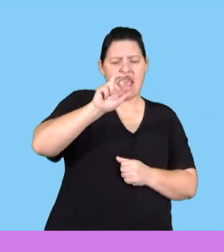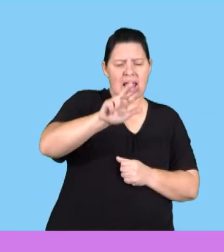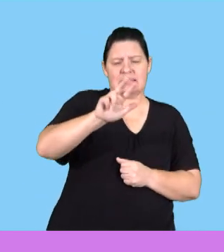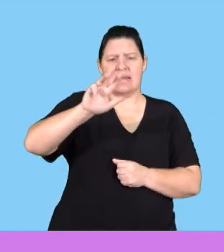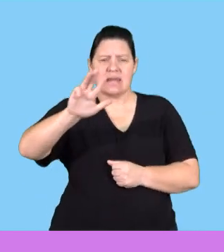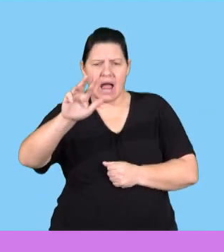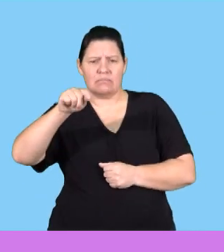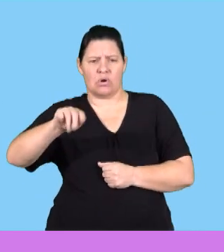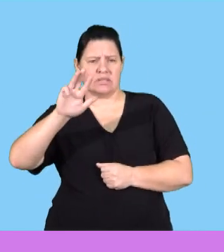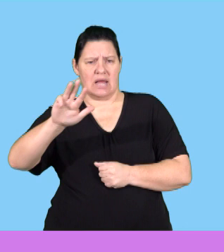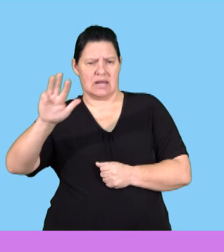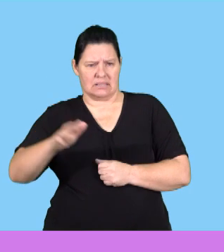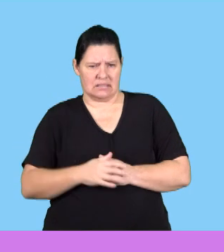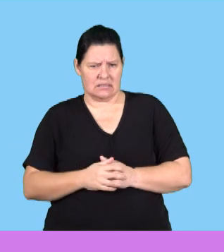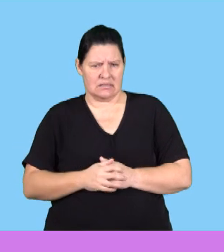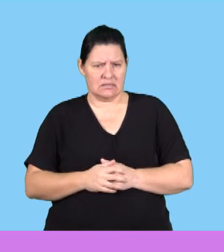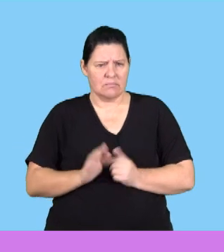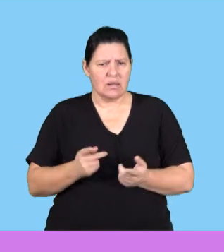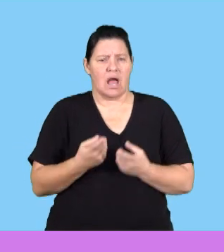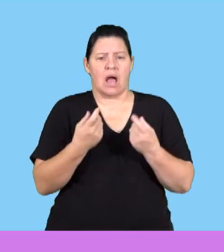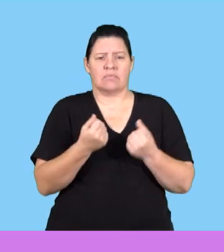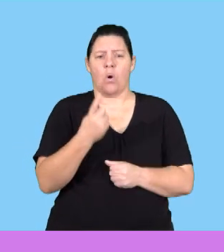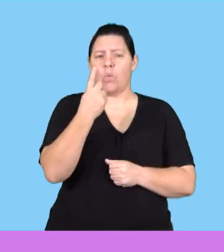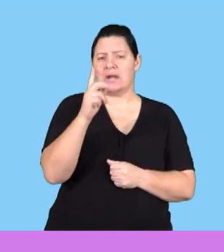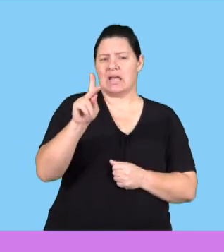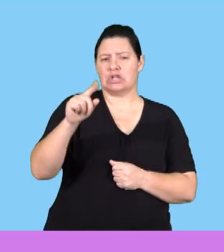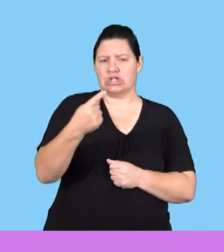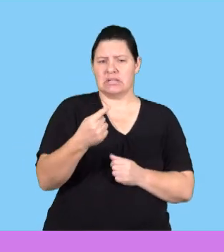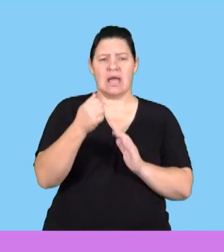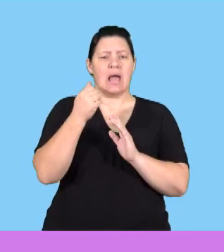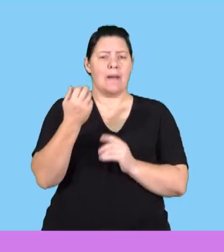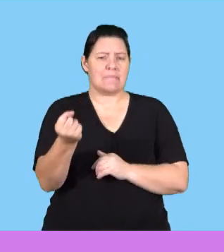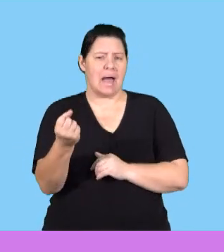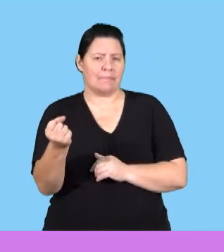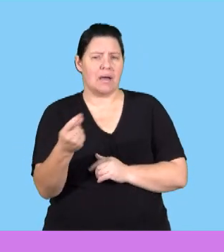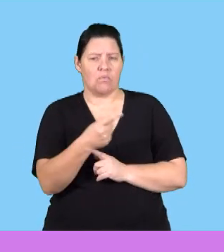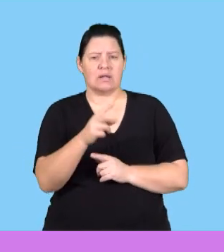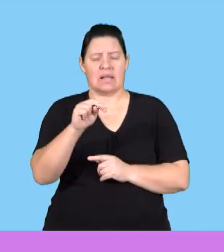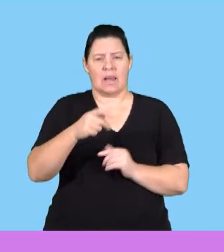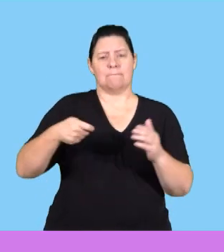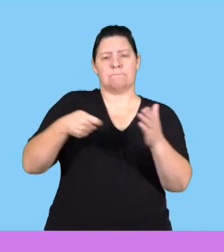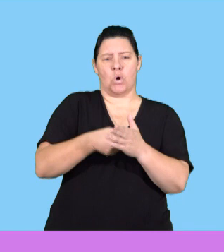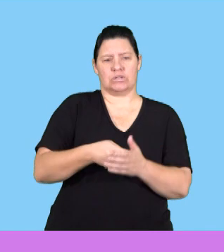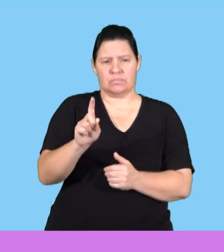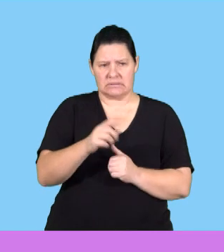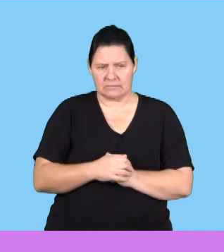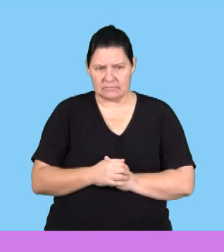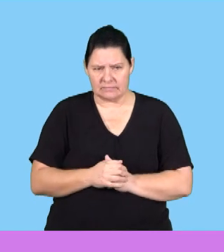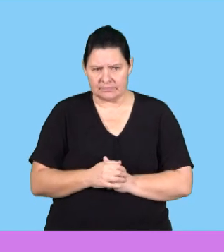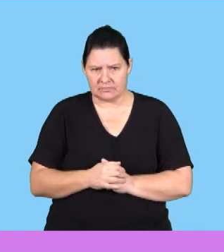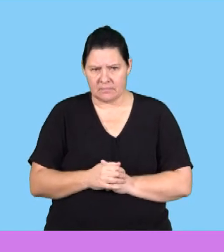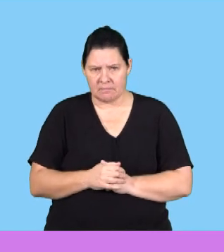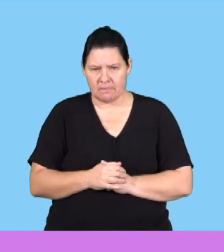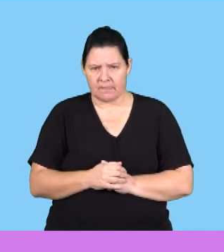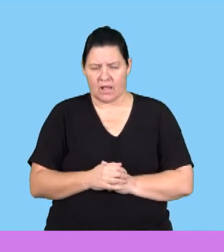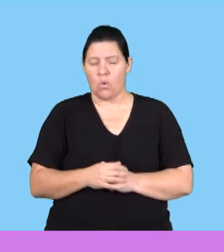89.99. What is the cost rate of 1 kg of maize meal that Nhlanhla has bought? I want you to